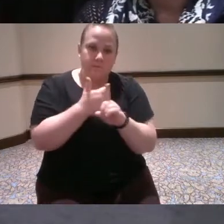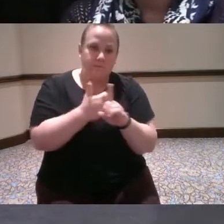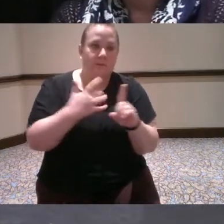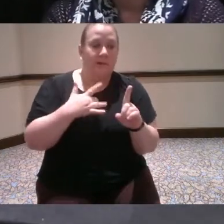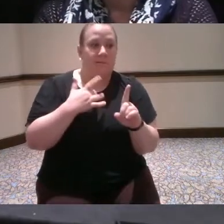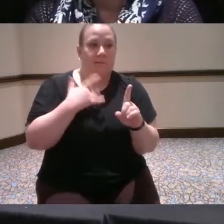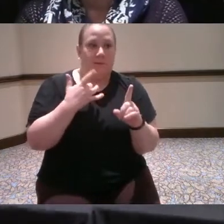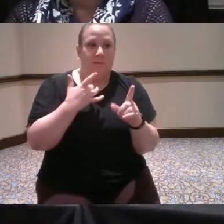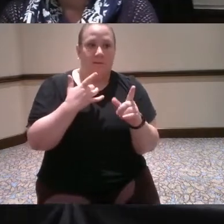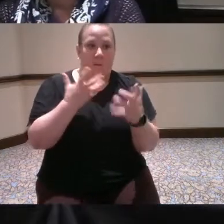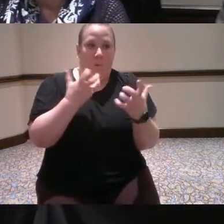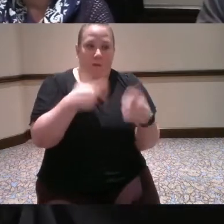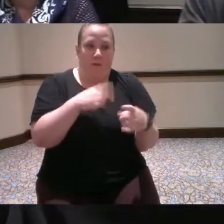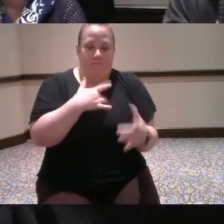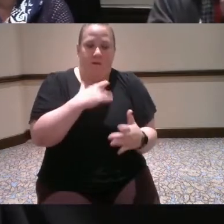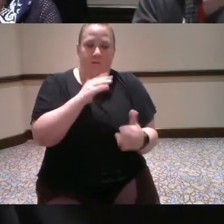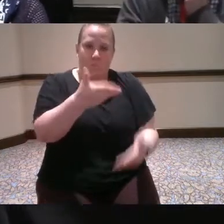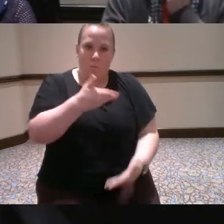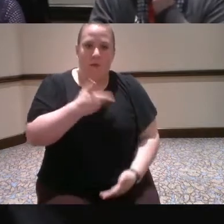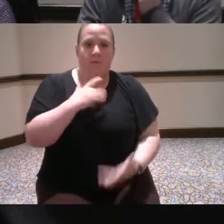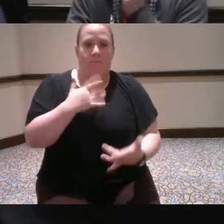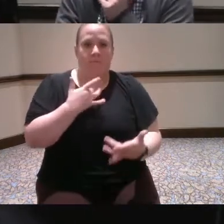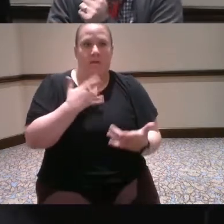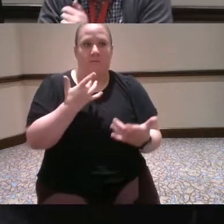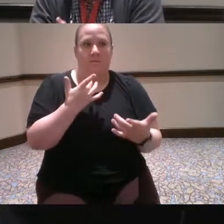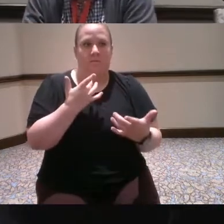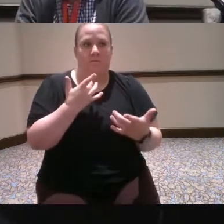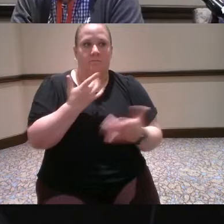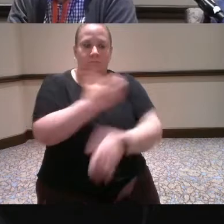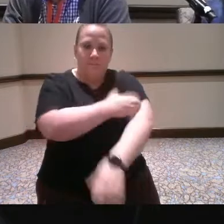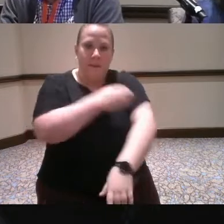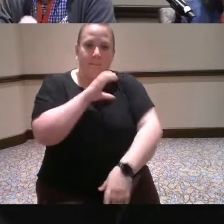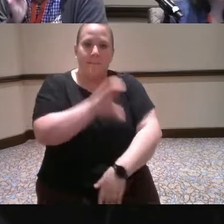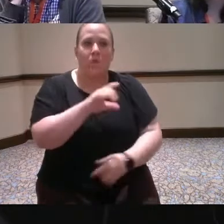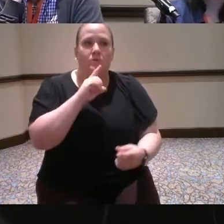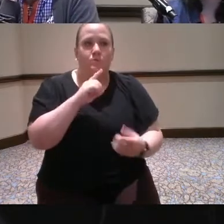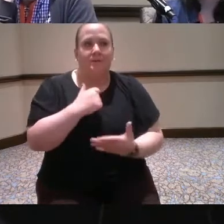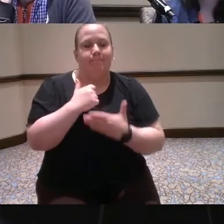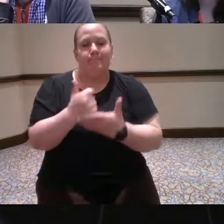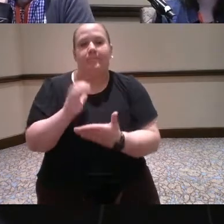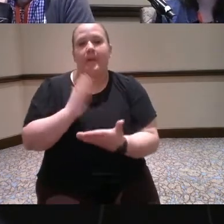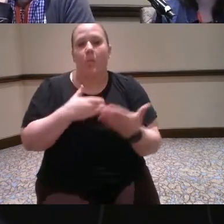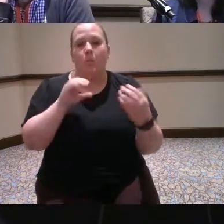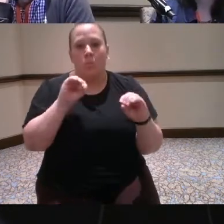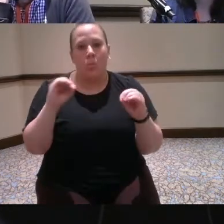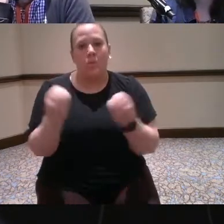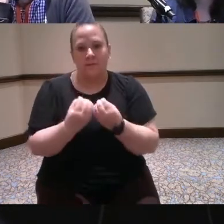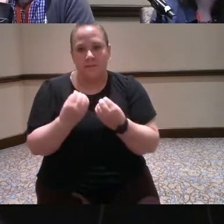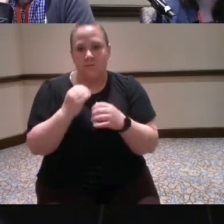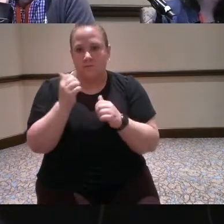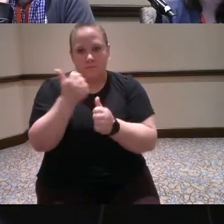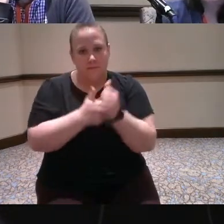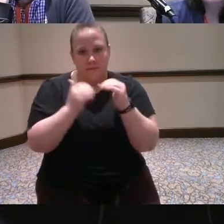only welcome, but empowered to enrich our organizations at every level. Anyway, at this